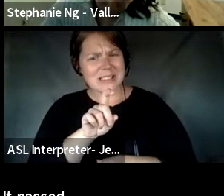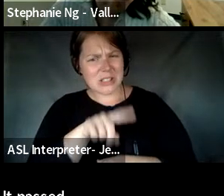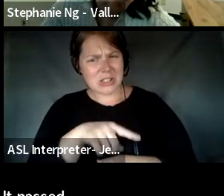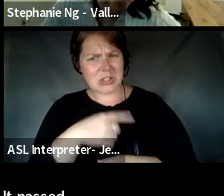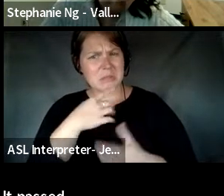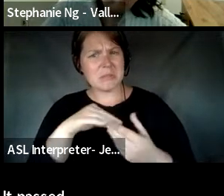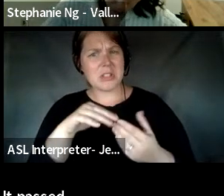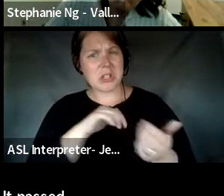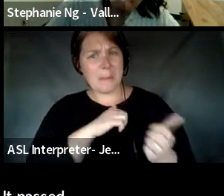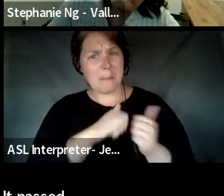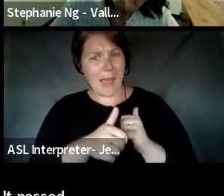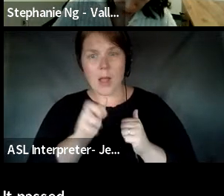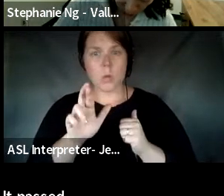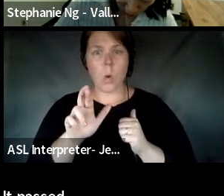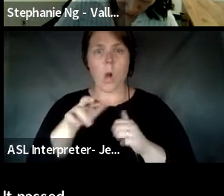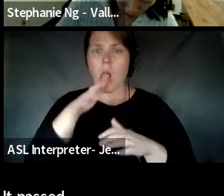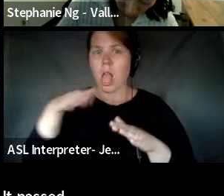understanding?